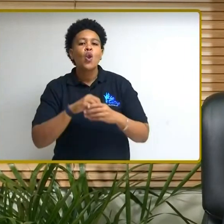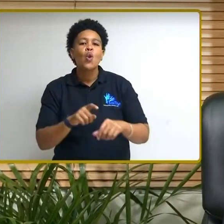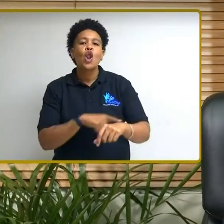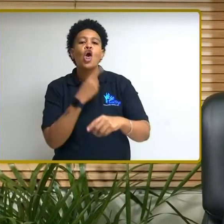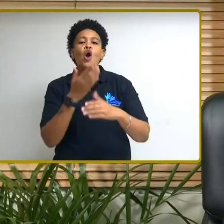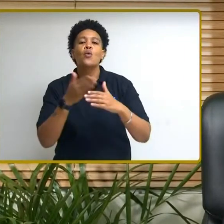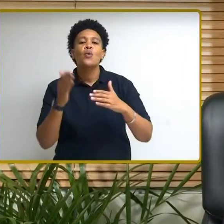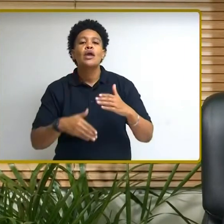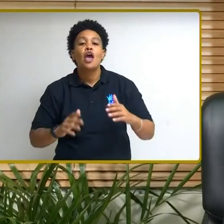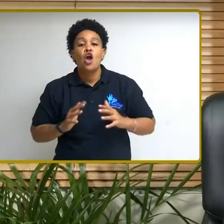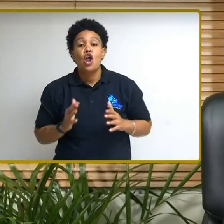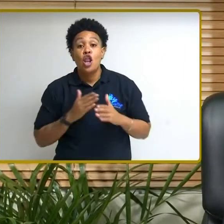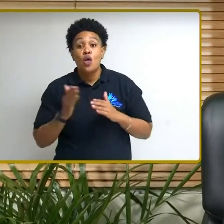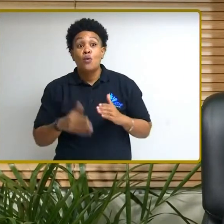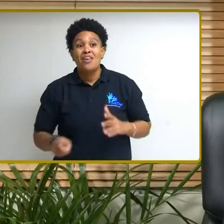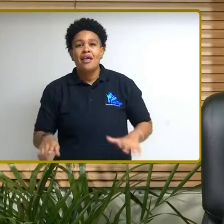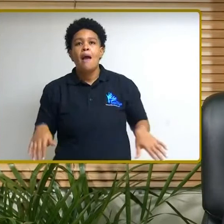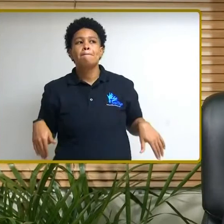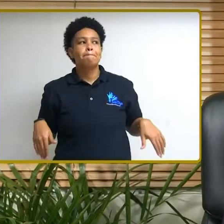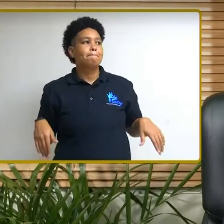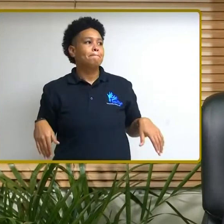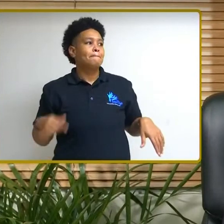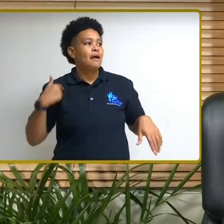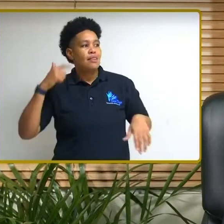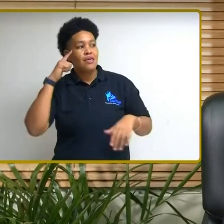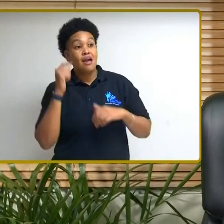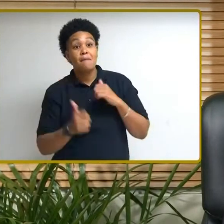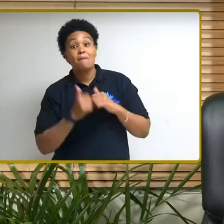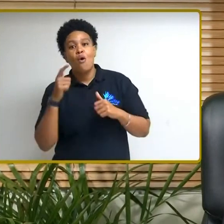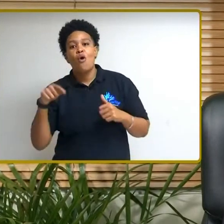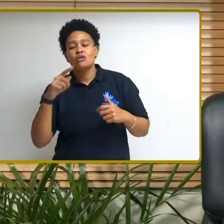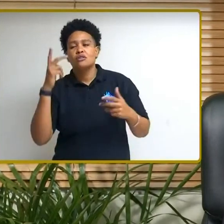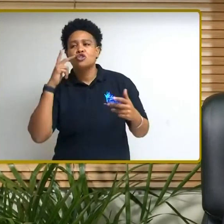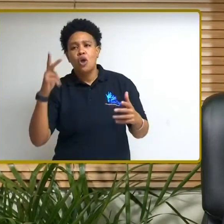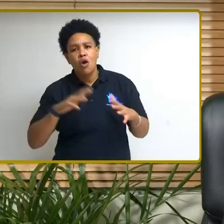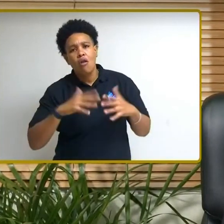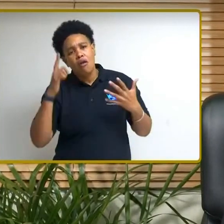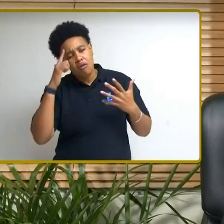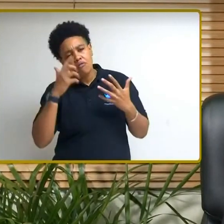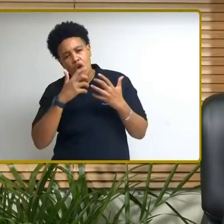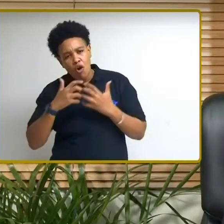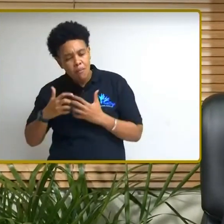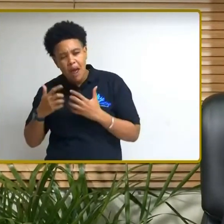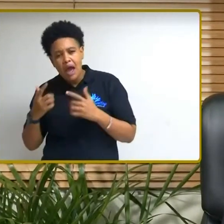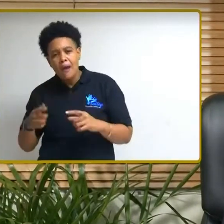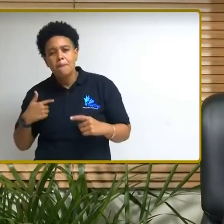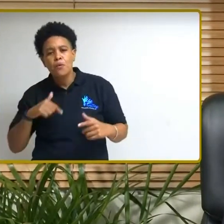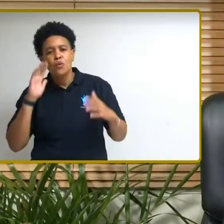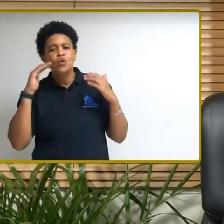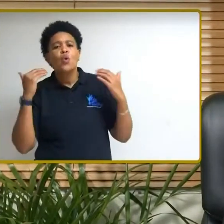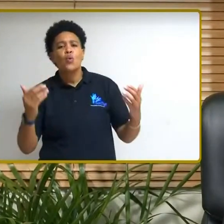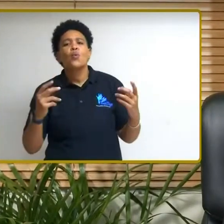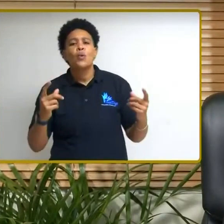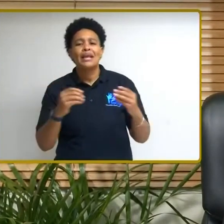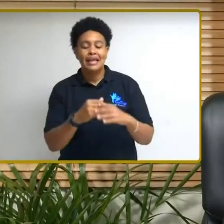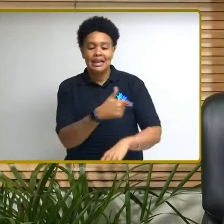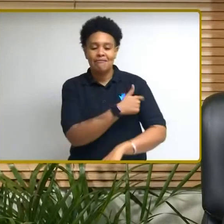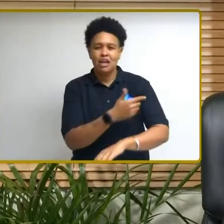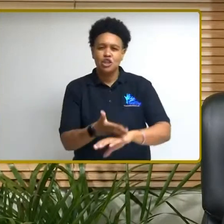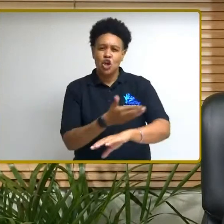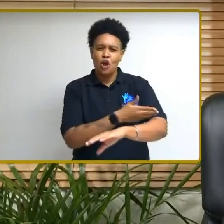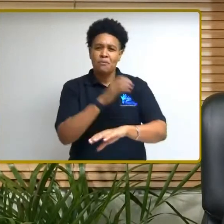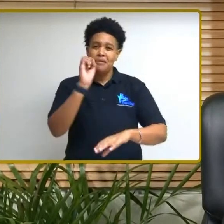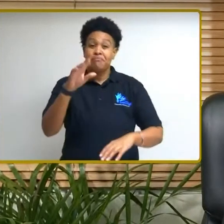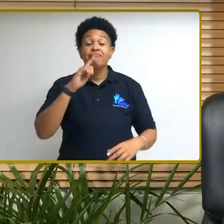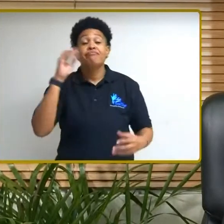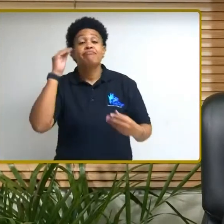weekend, holiday weekend, which I think for the most part saw a lot of compliance. We're going to move quickly into the vaccination update.